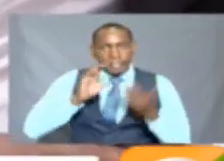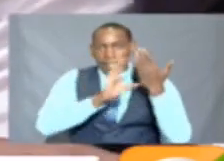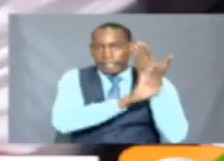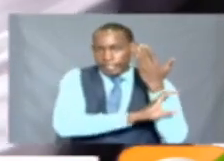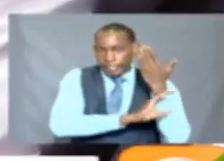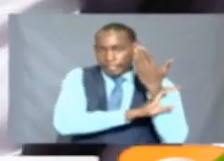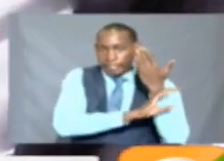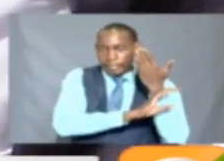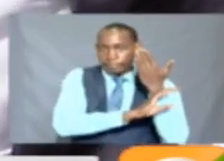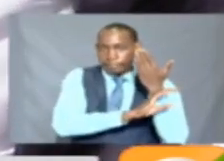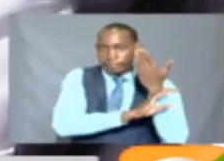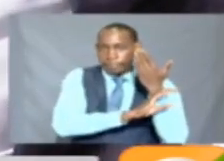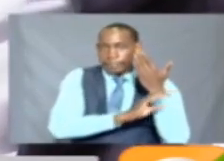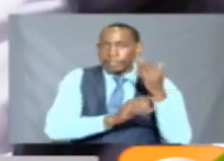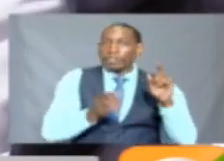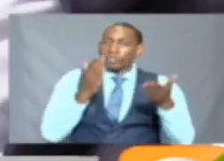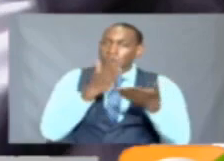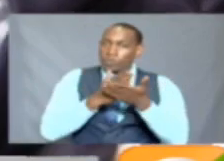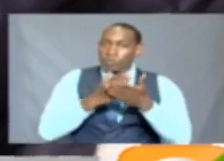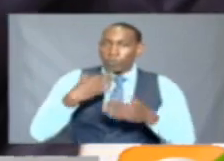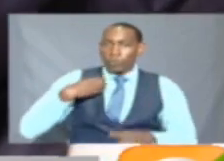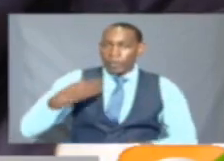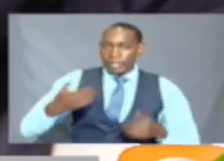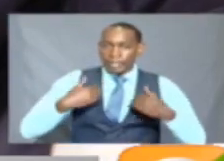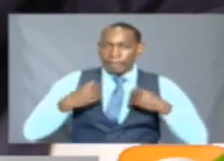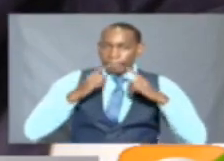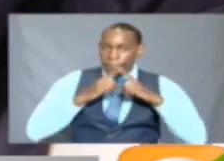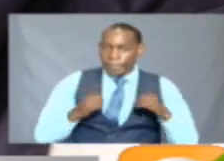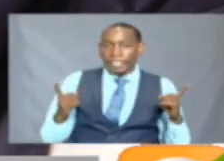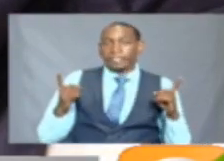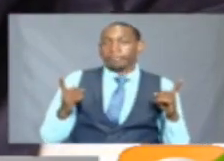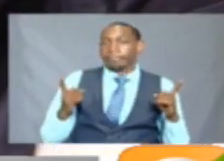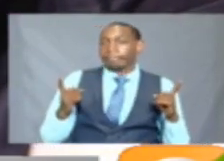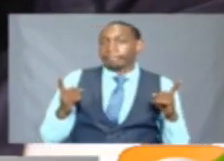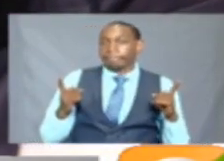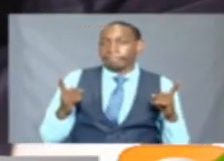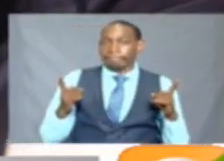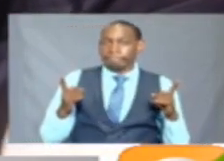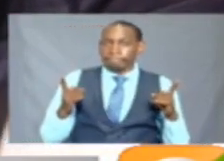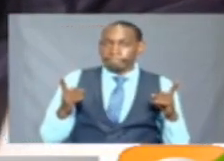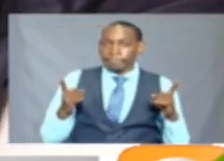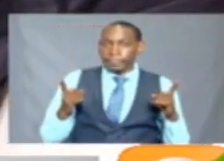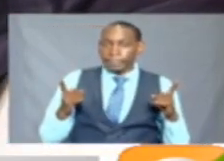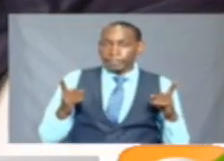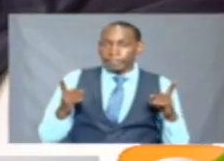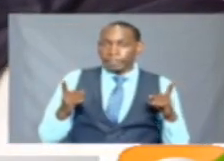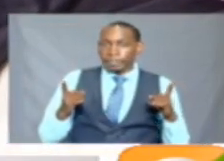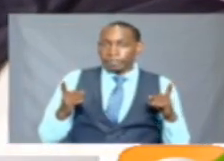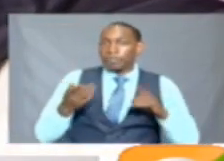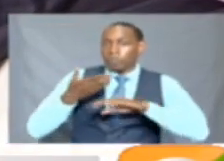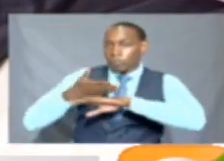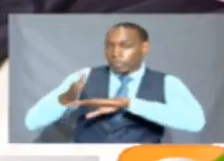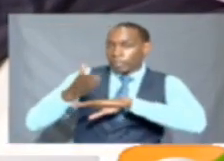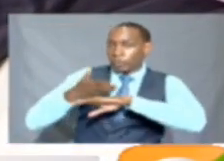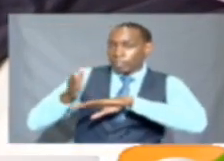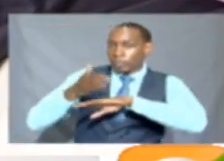we're a very wealthy country. But unfortunately, a lot of it is being wasted.